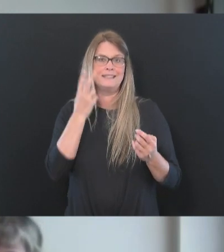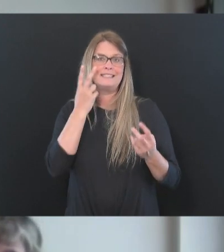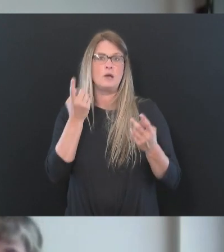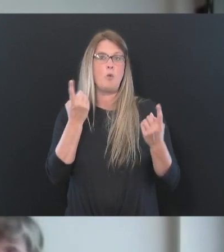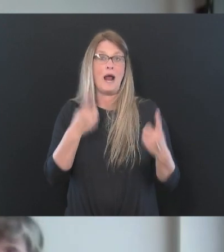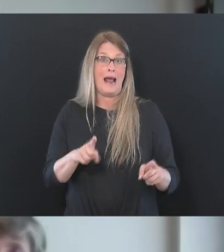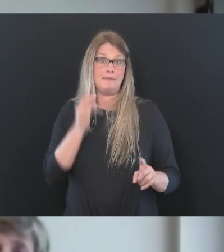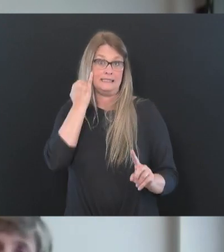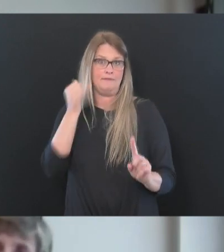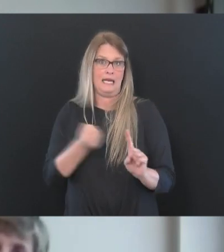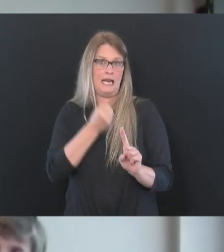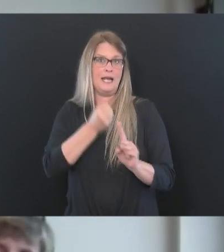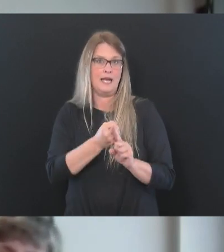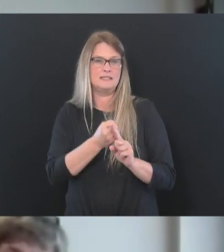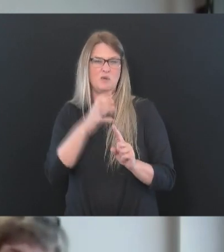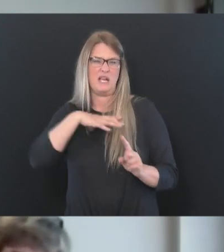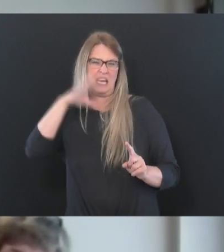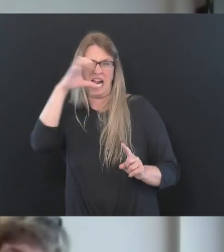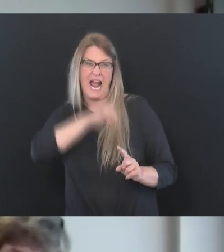estimate here.